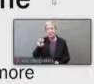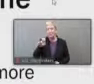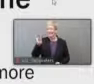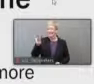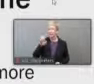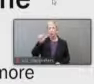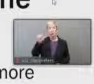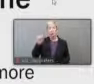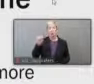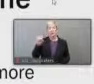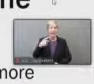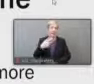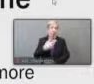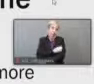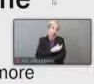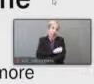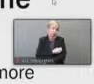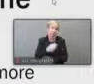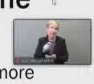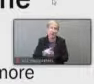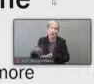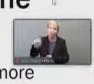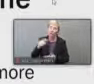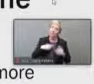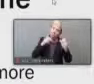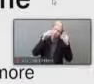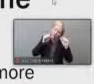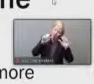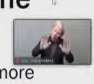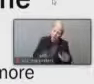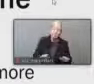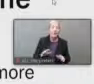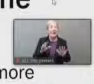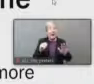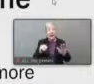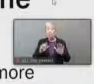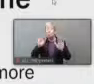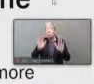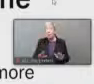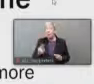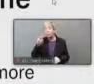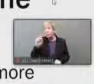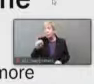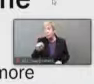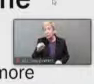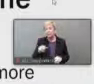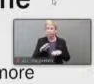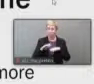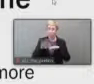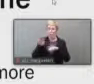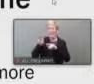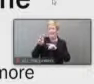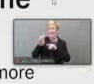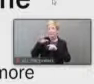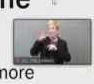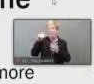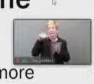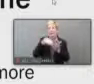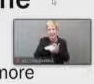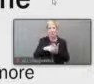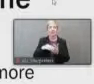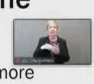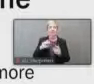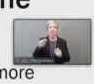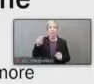77,720, which is really phenomenal. Additional good news, more than 650,000 New Mexicans have registered for the vaccine, and I'm